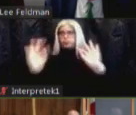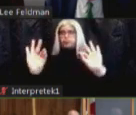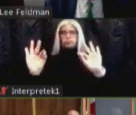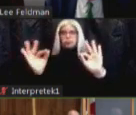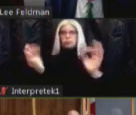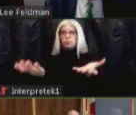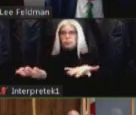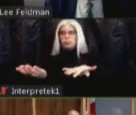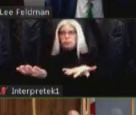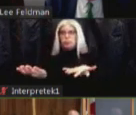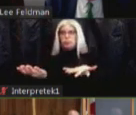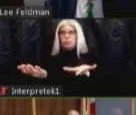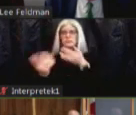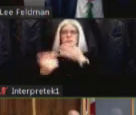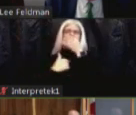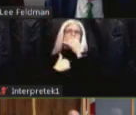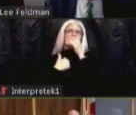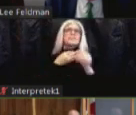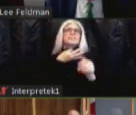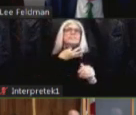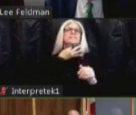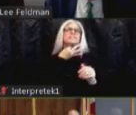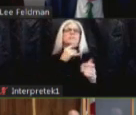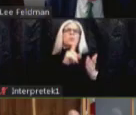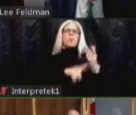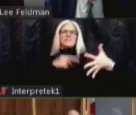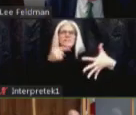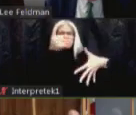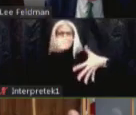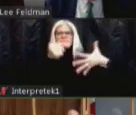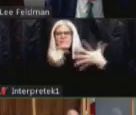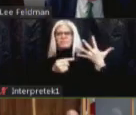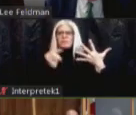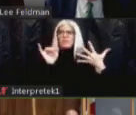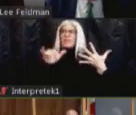what kind of specifics did they give you on their ability to enforce